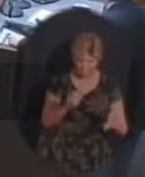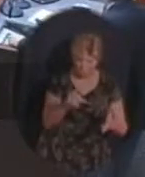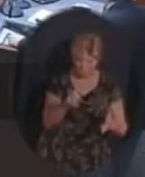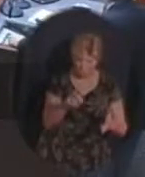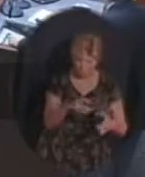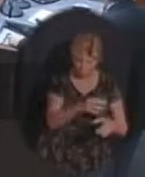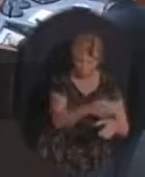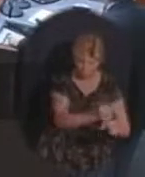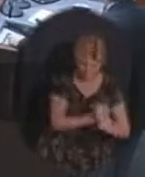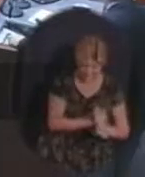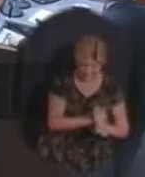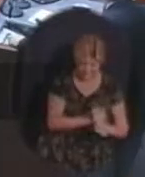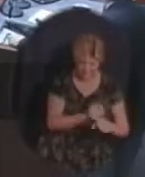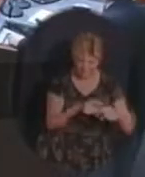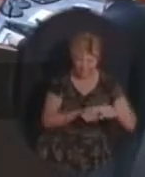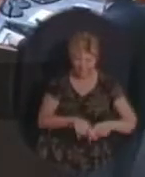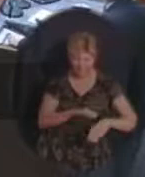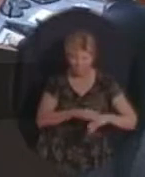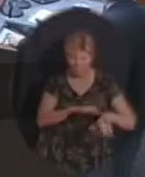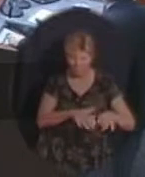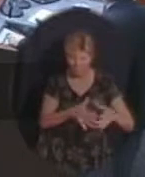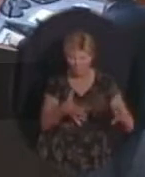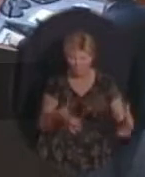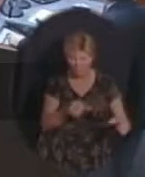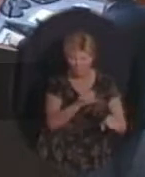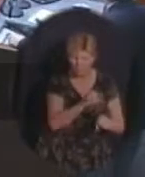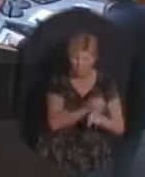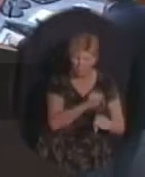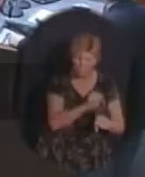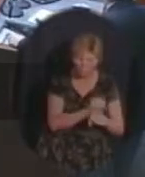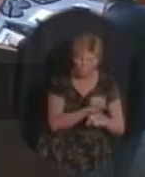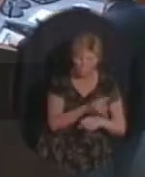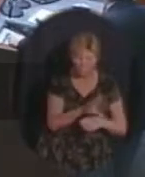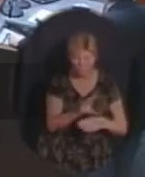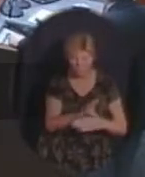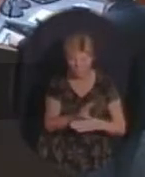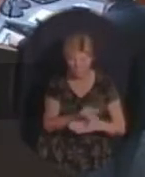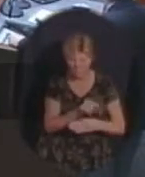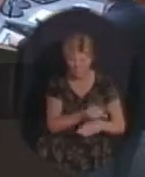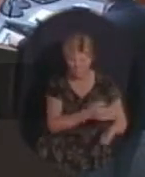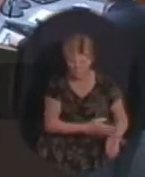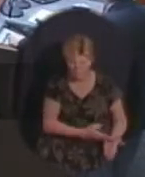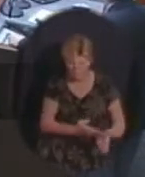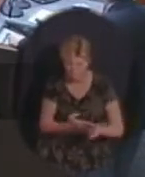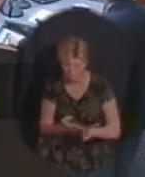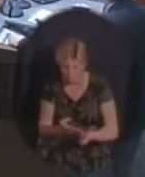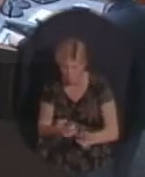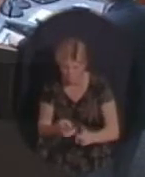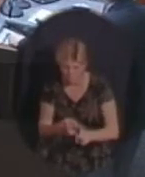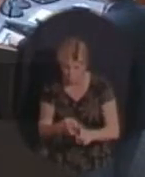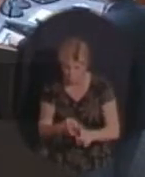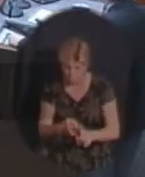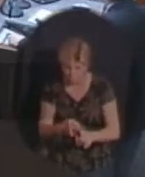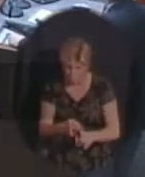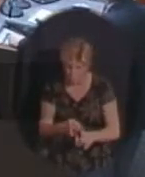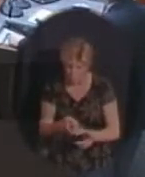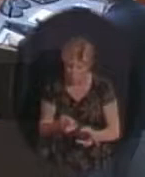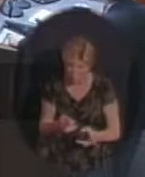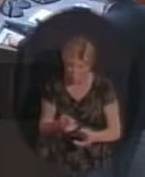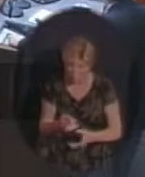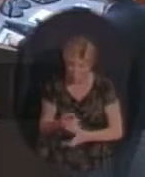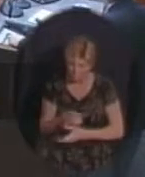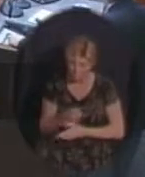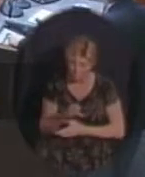bring to the carrier. It can be, yes. It can be. That's a part of the criteria. So if a broker is bringing a large volume of business to